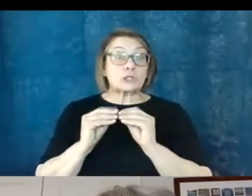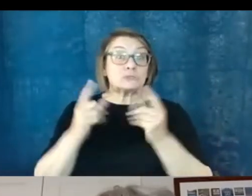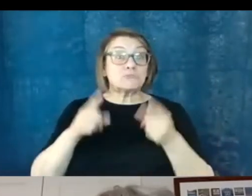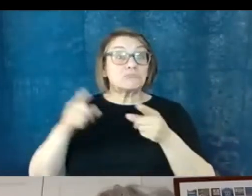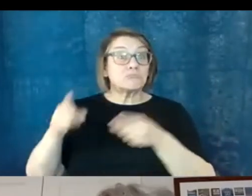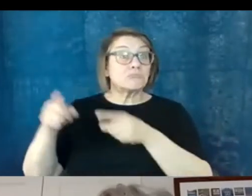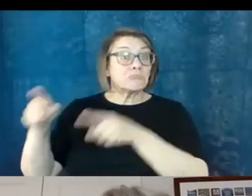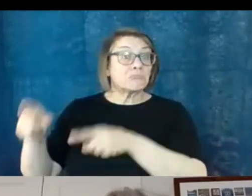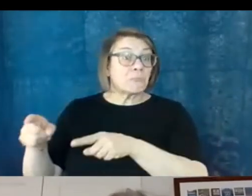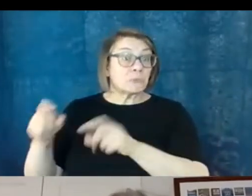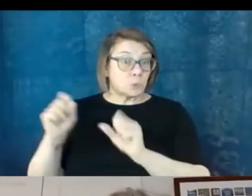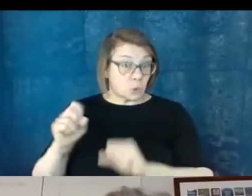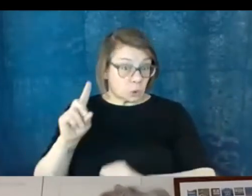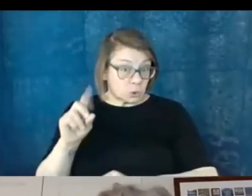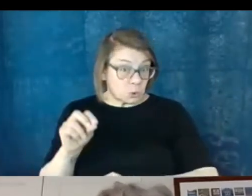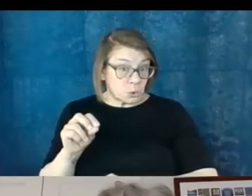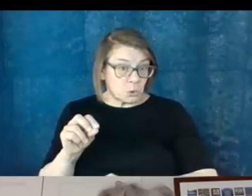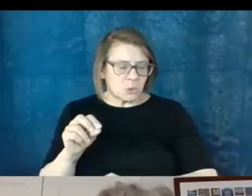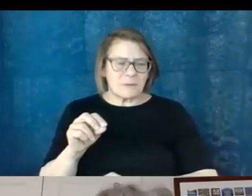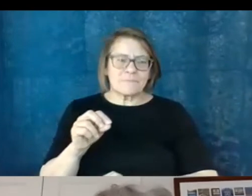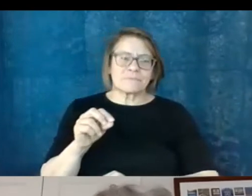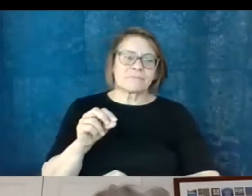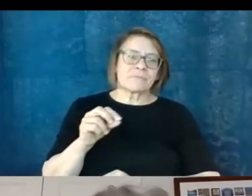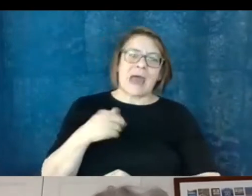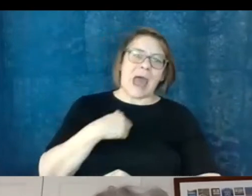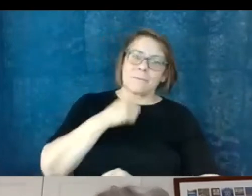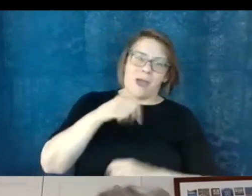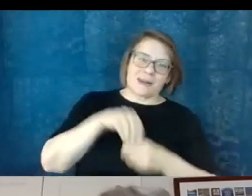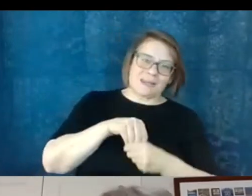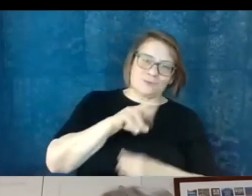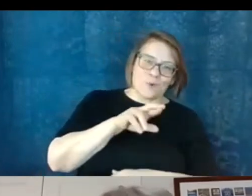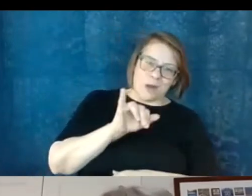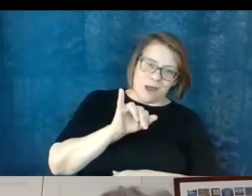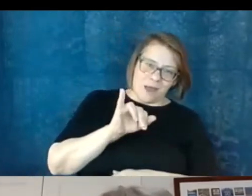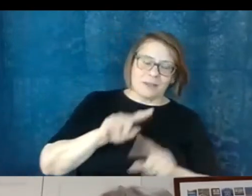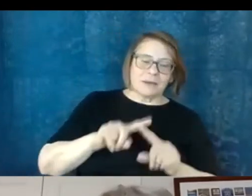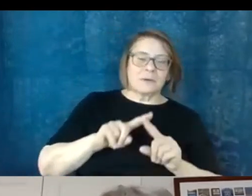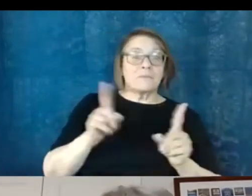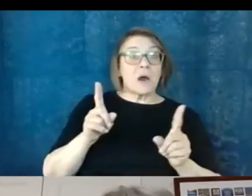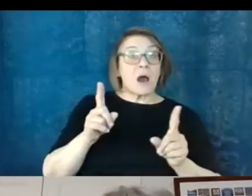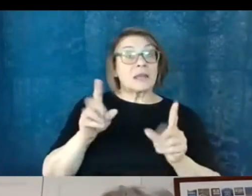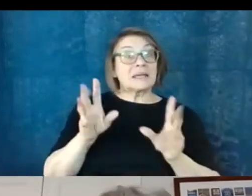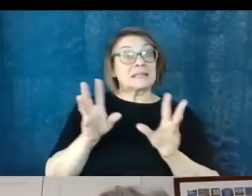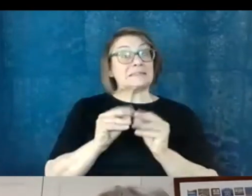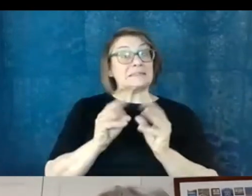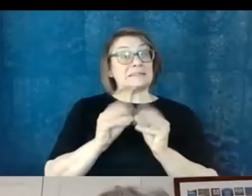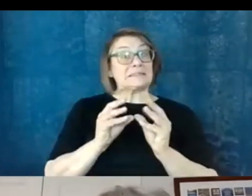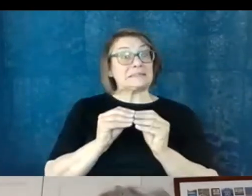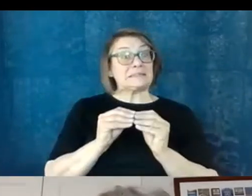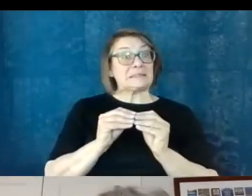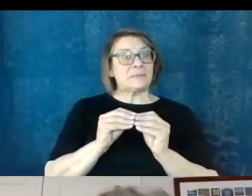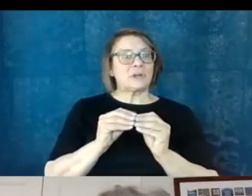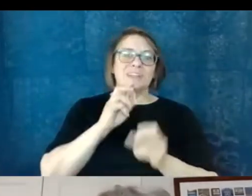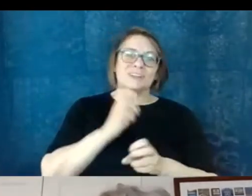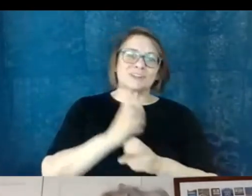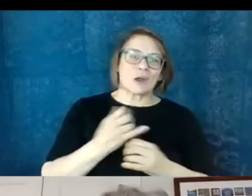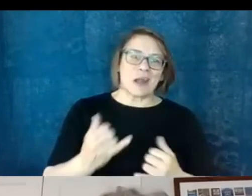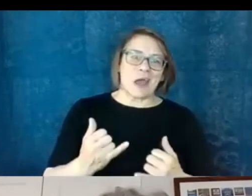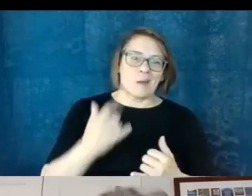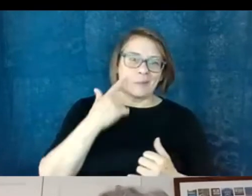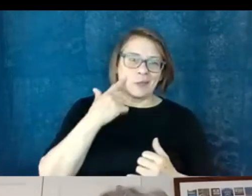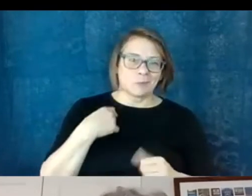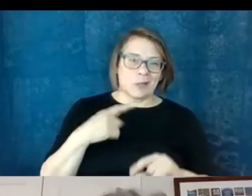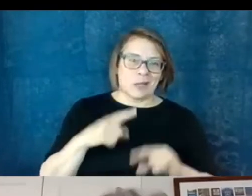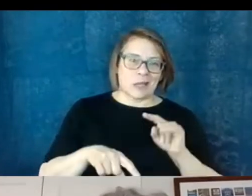be done. I'm not located in Rhode Island, but, you know, seminars, and it's hard these days because, you know, we're not supposed